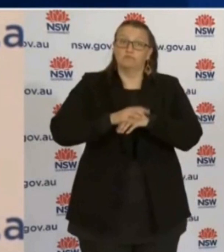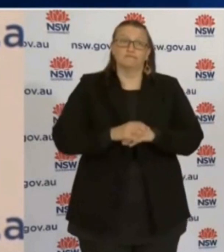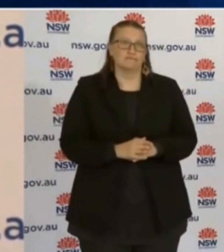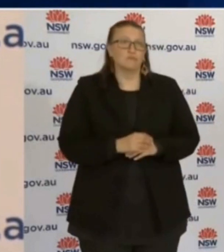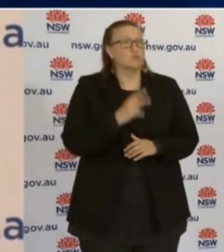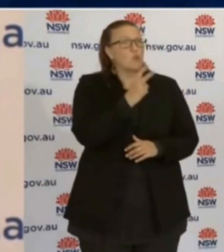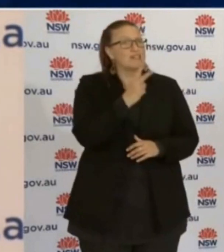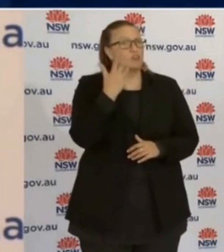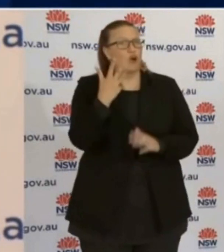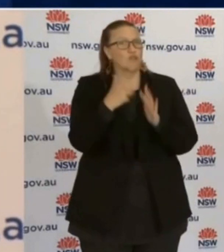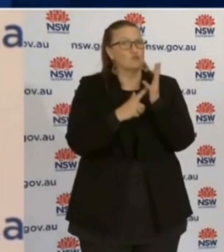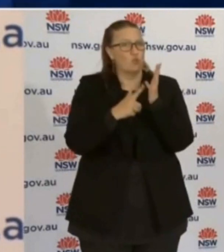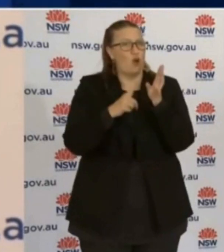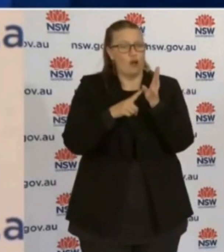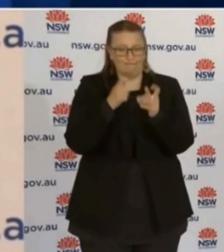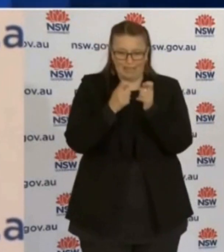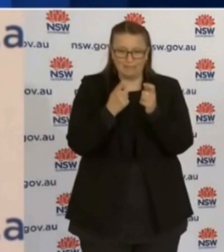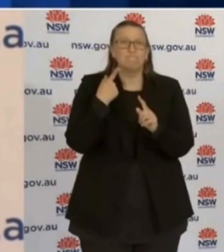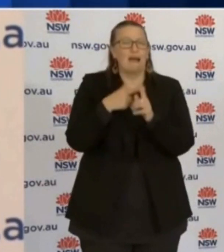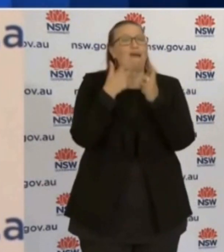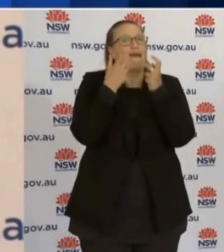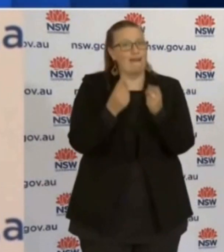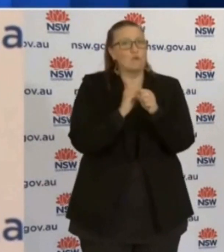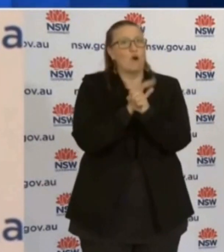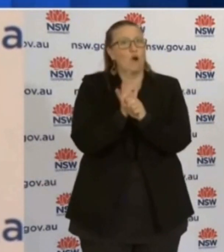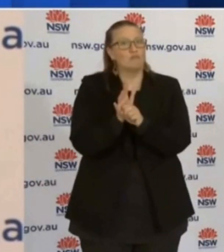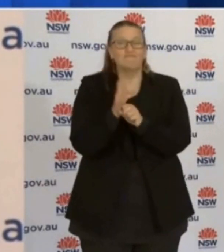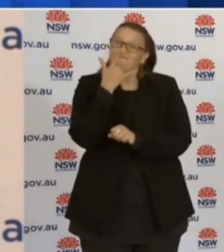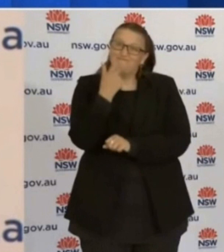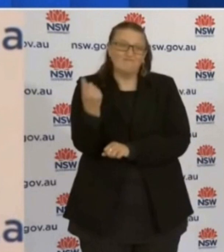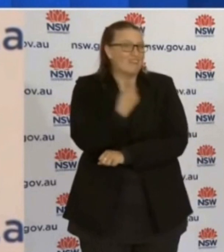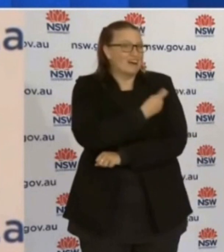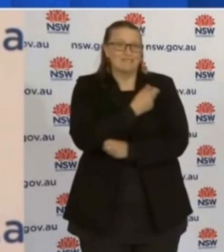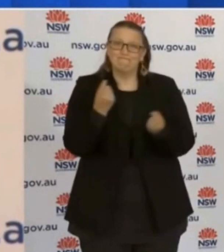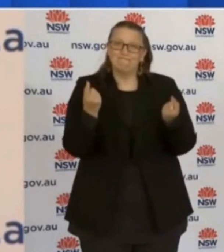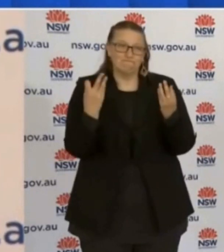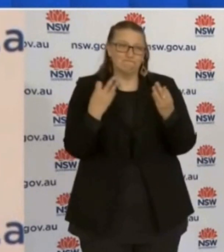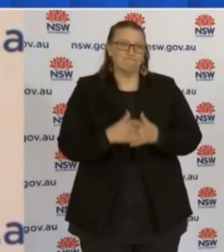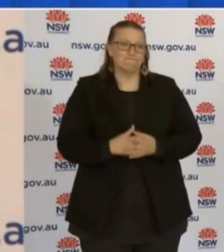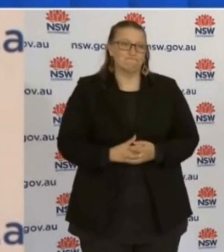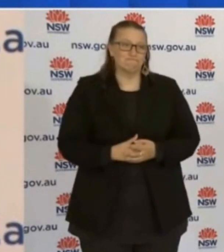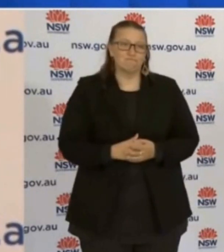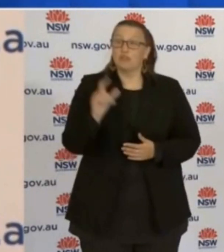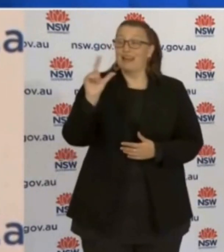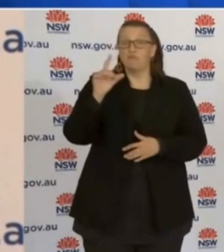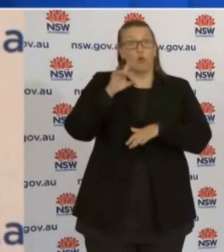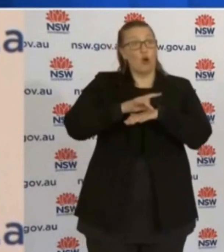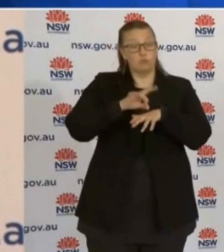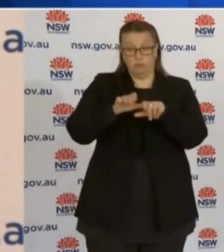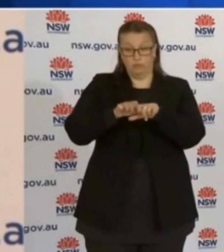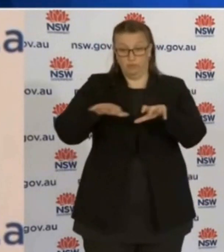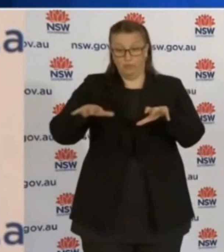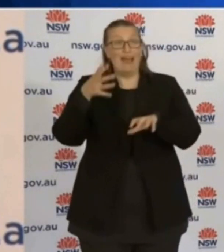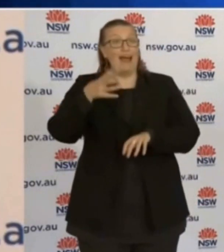of July and he was not vaccinated. As part of that Liverpool hospital outbreak, we have